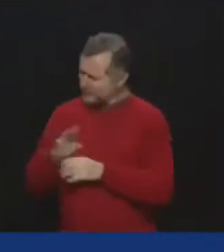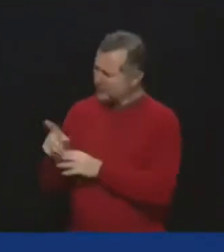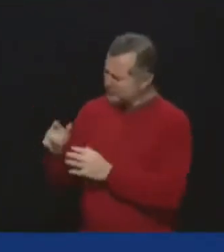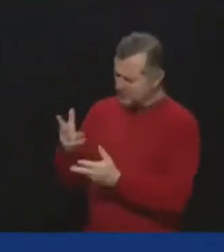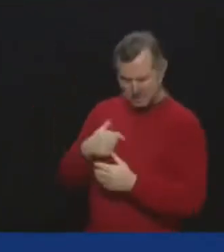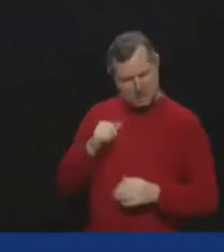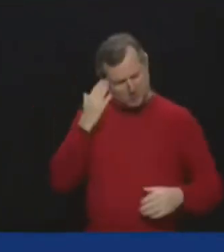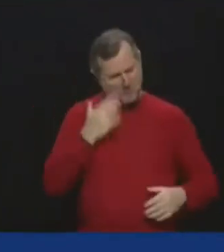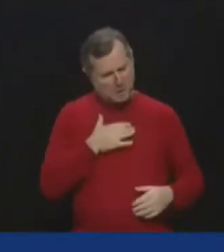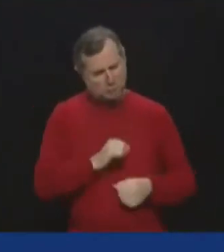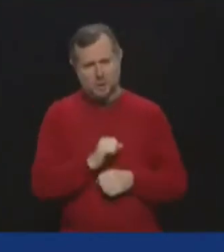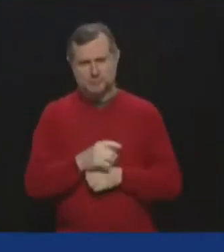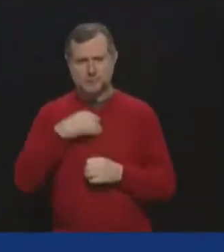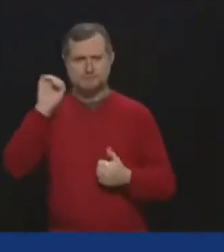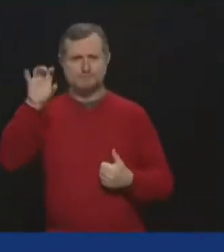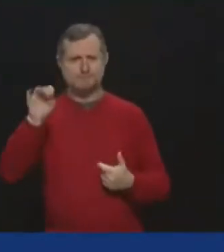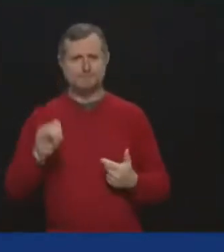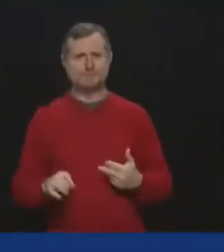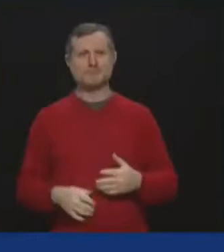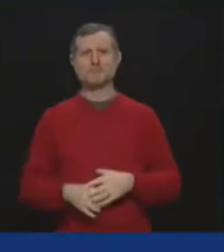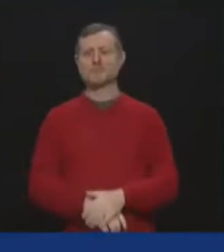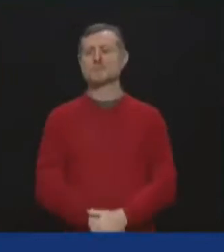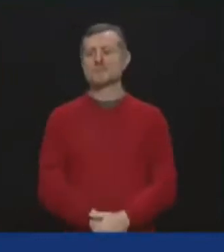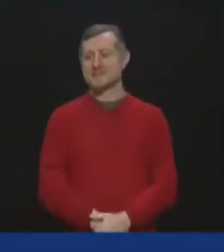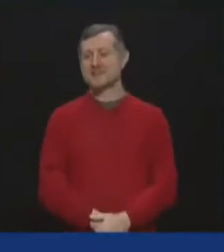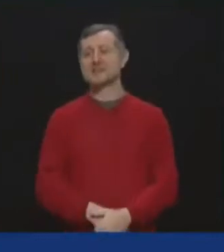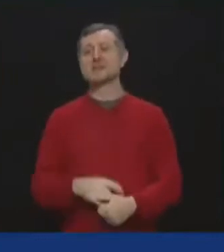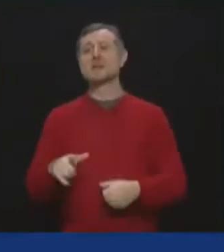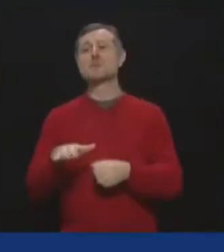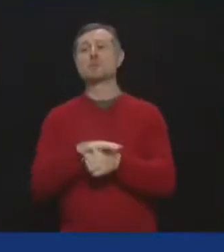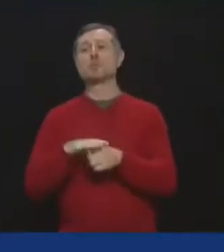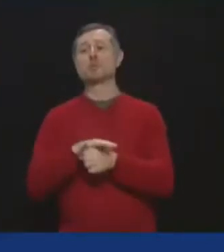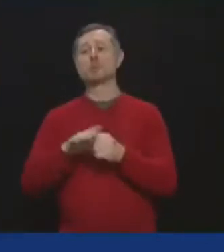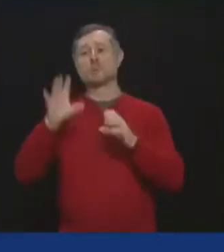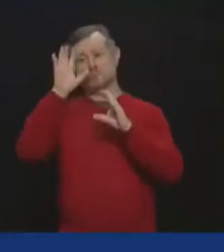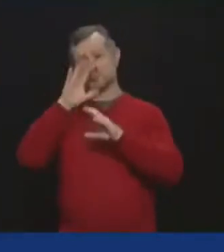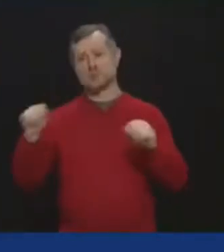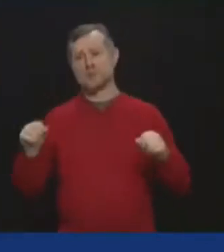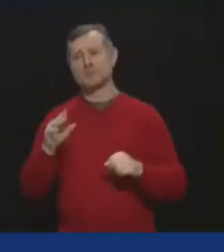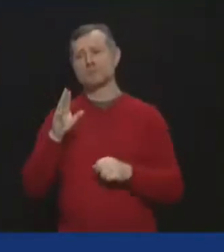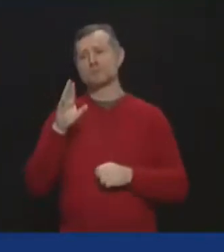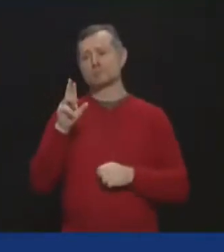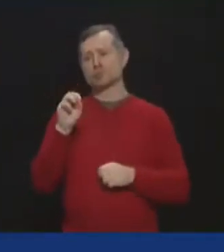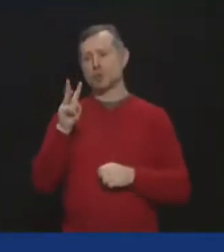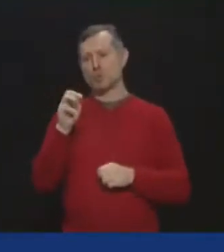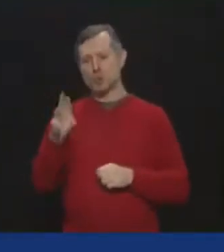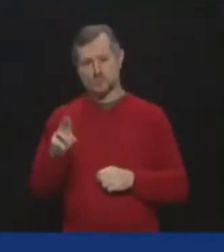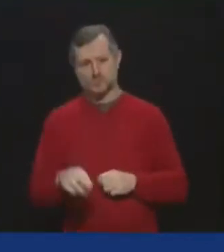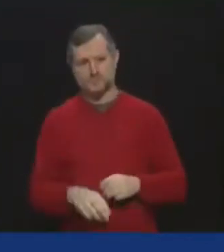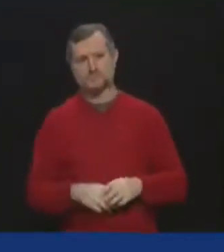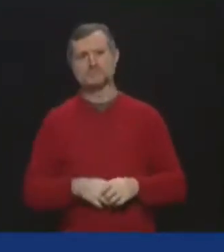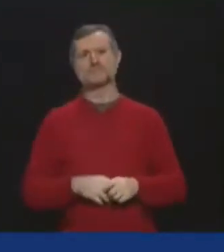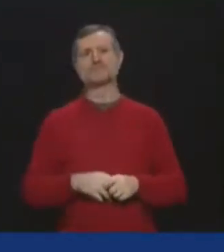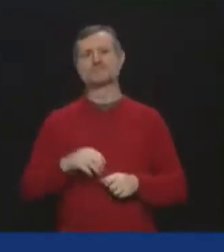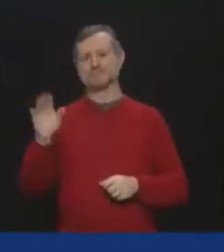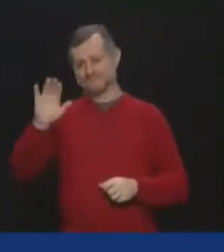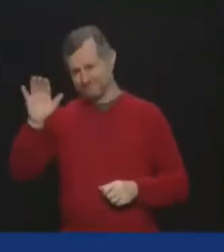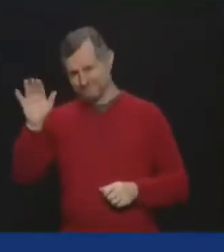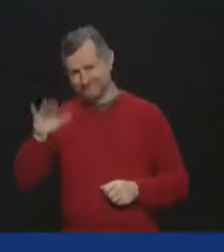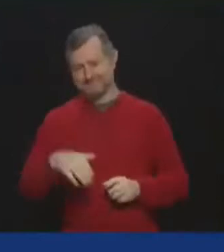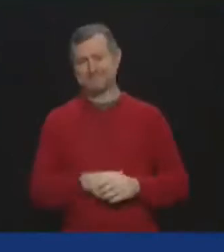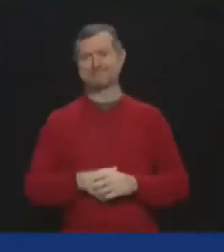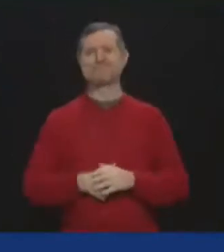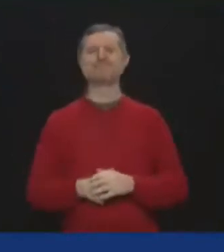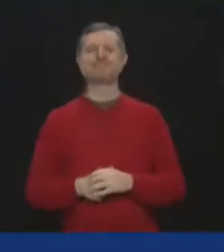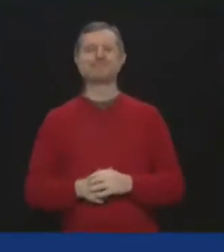Okay, so we have Borough President Gail Brewer. Stand up, let the people see you.